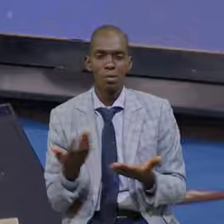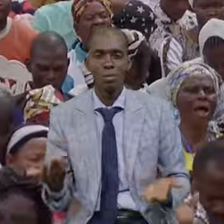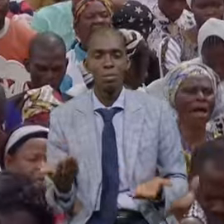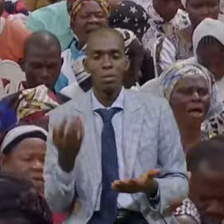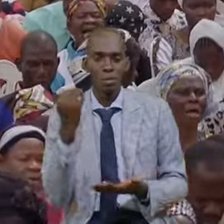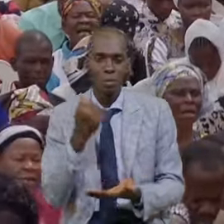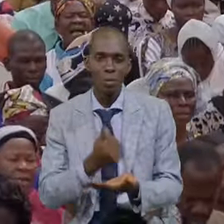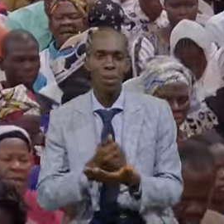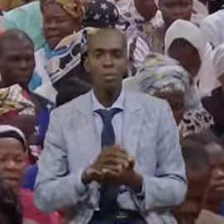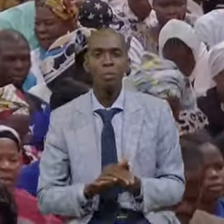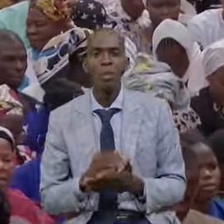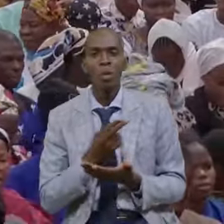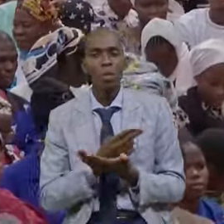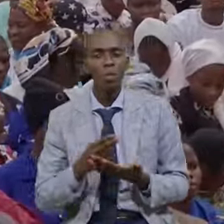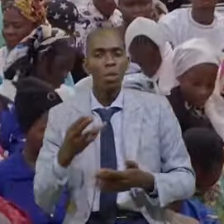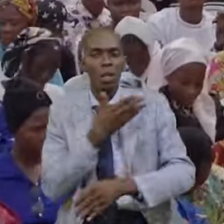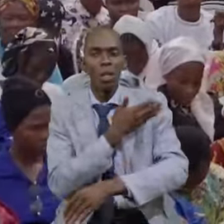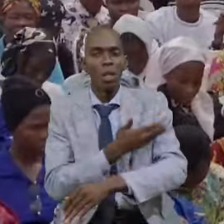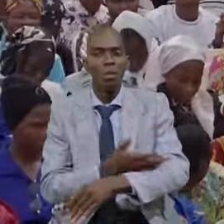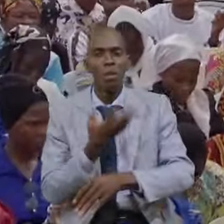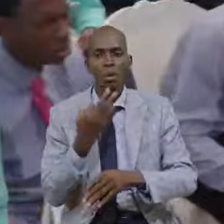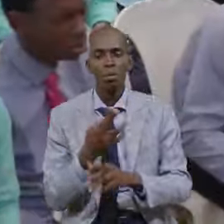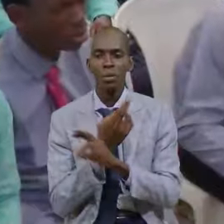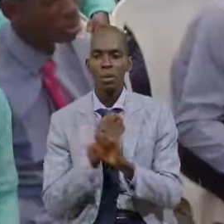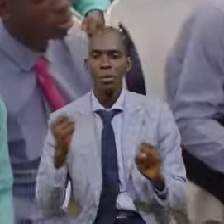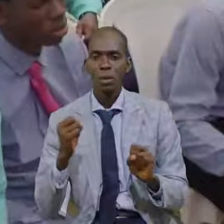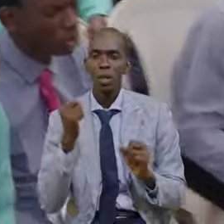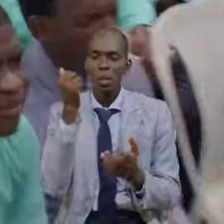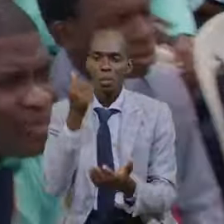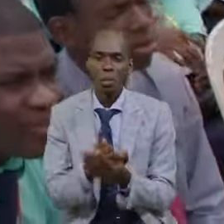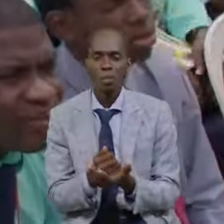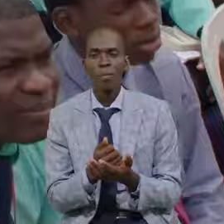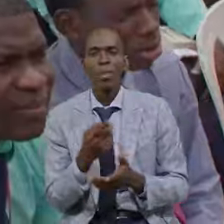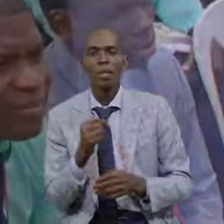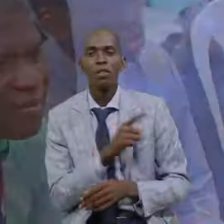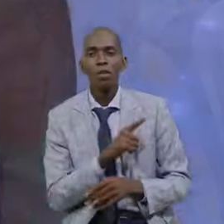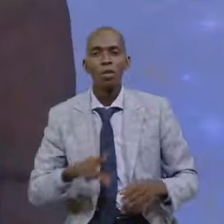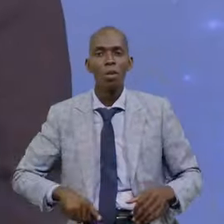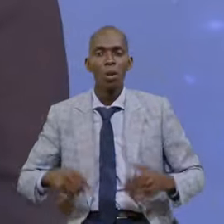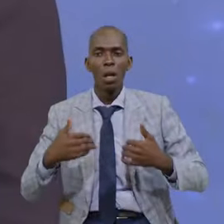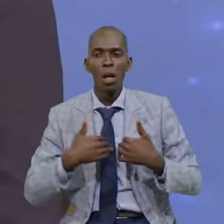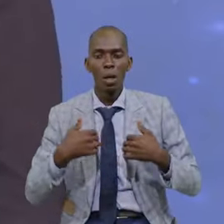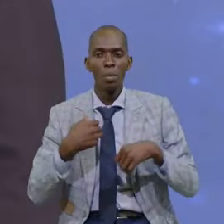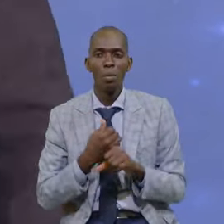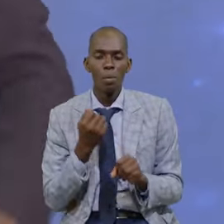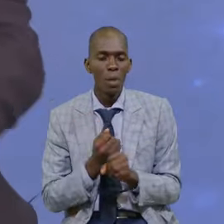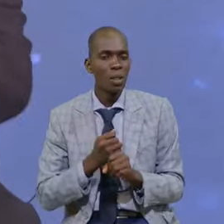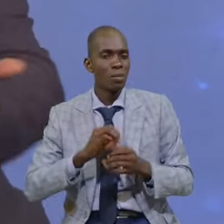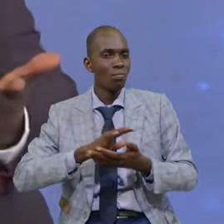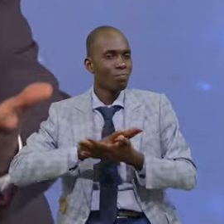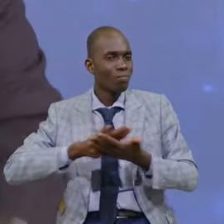Holy arm of redemption. The Lord has made clear,